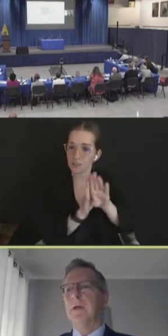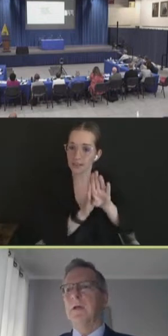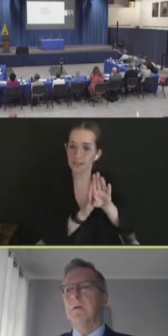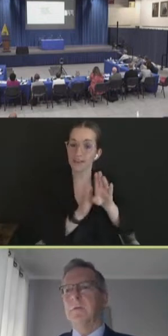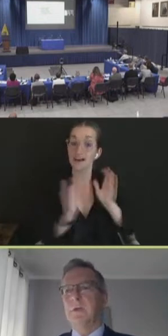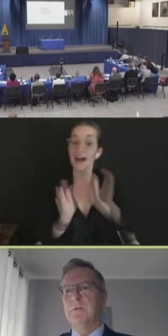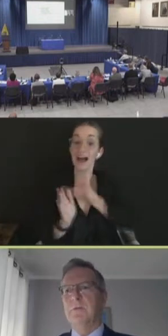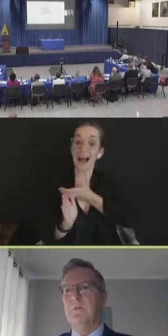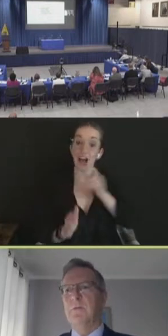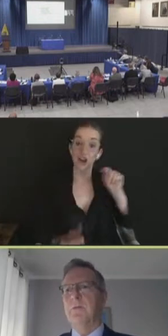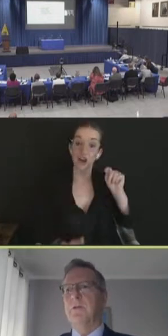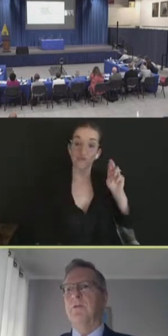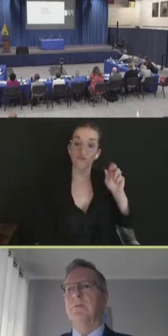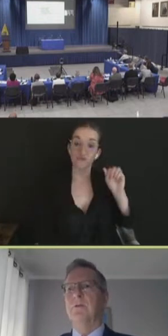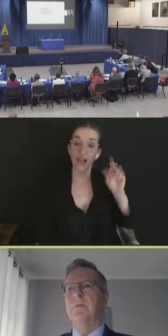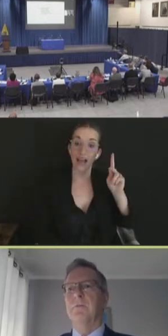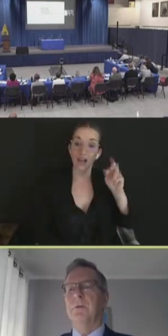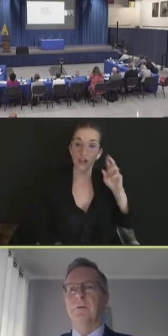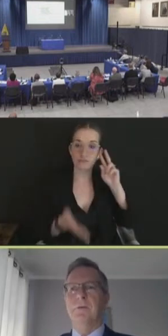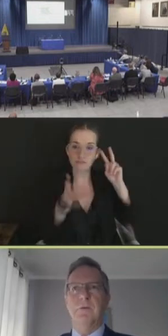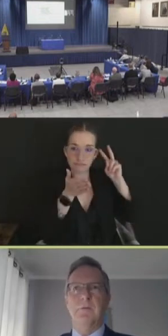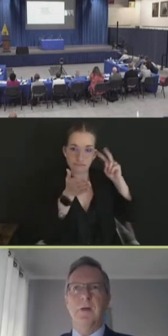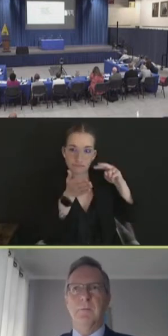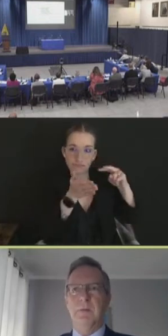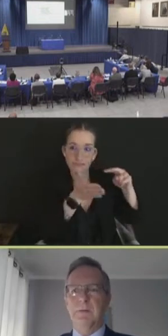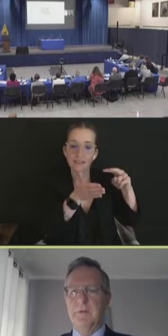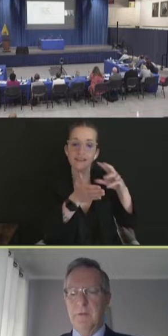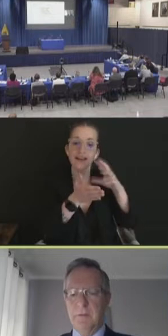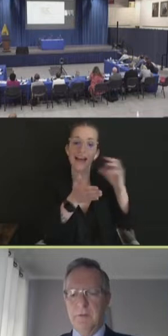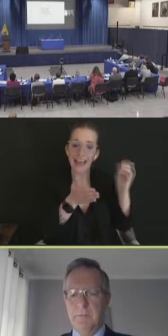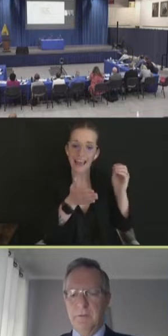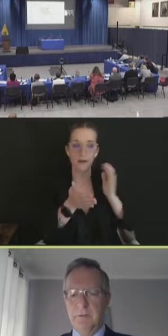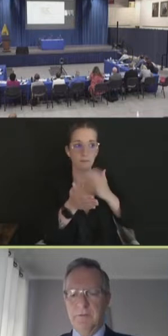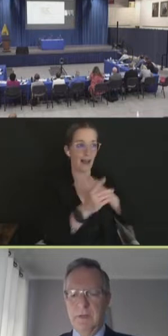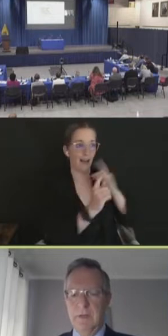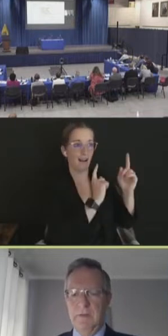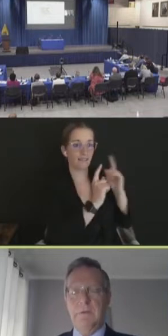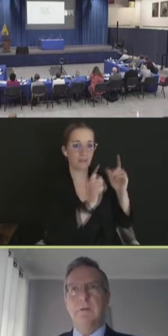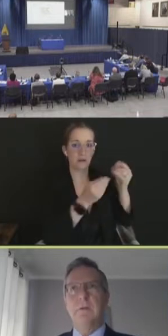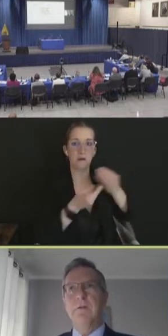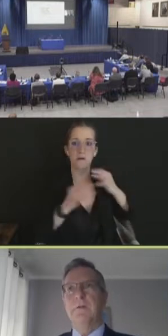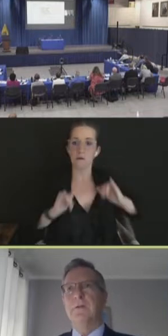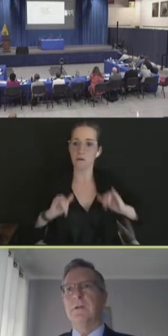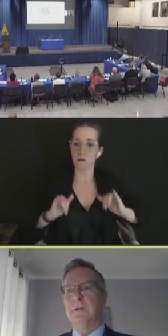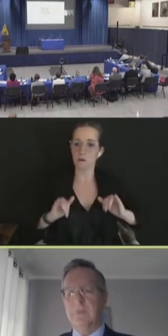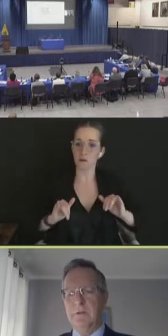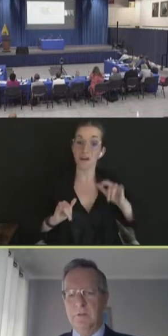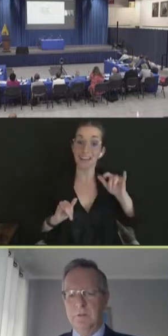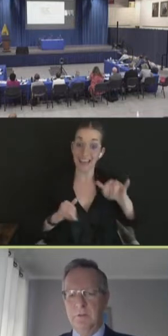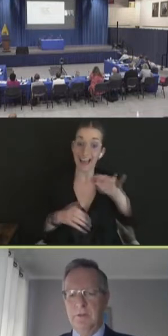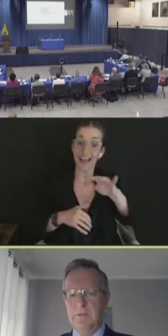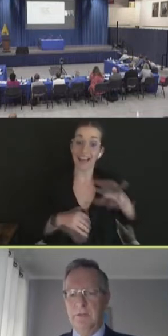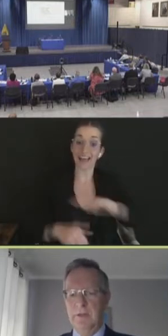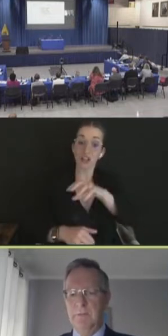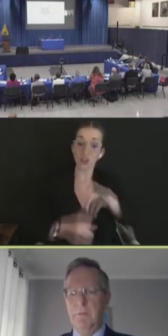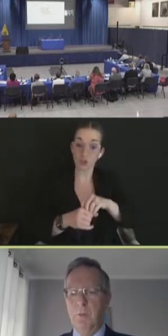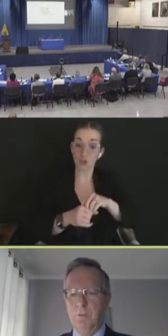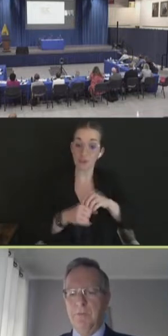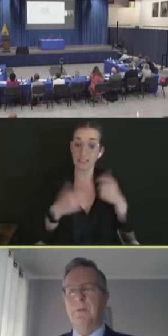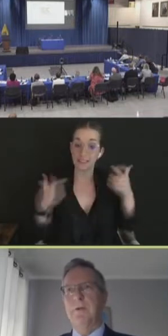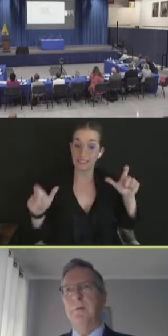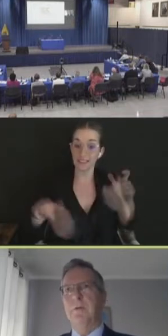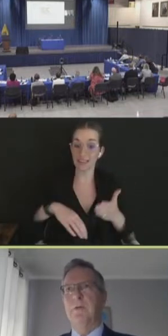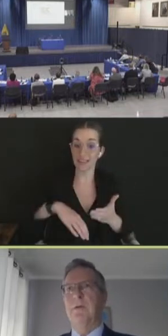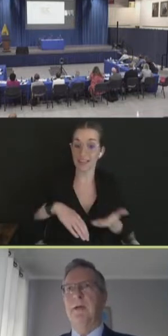from my conversations with the leaders of research and development of our member companies, this includes a significant increase in